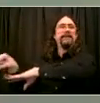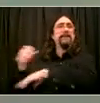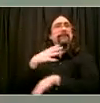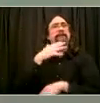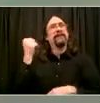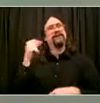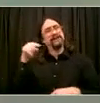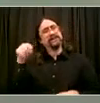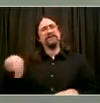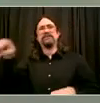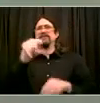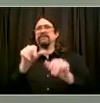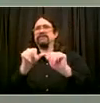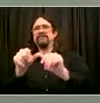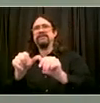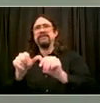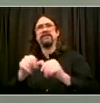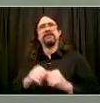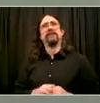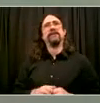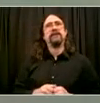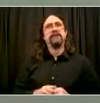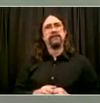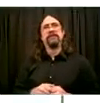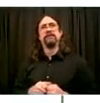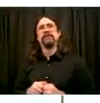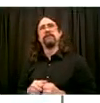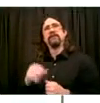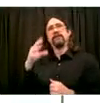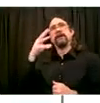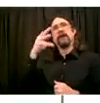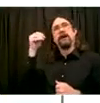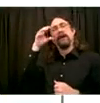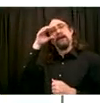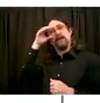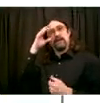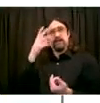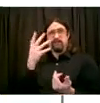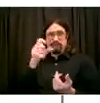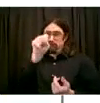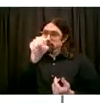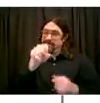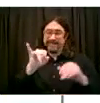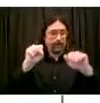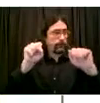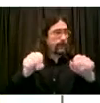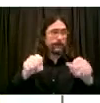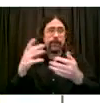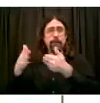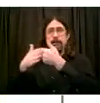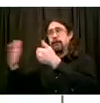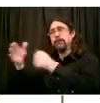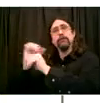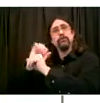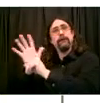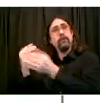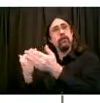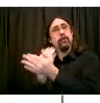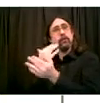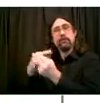Yes, thank you very much, Dr. Varma. First, I want to just echo what you and the mayor have said about the degree of concern that we